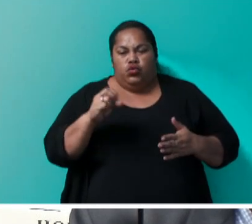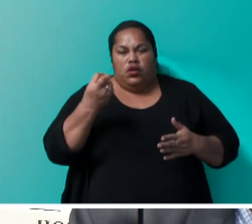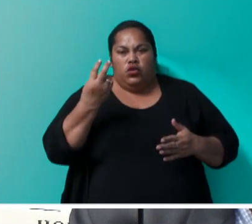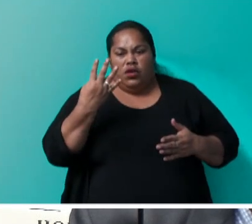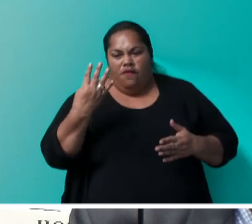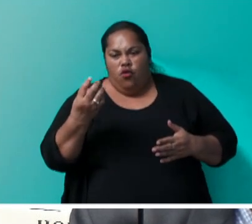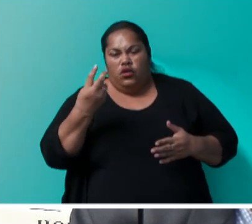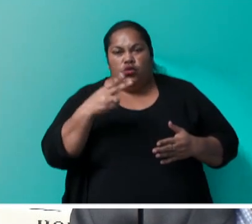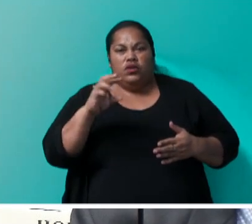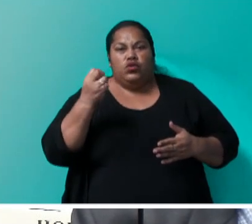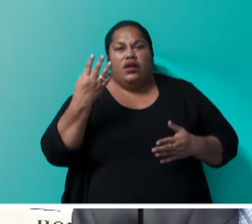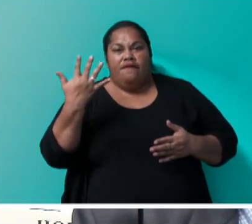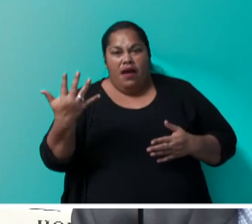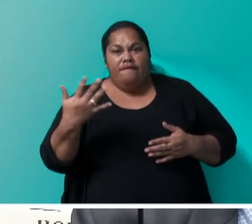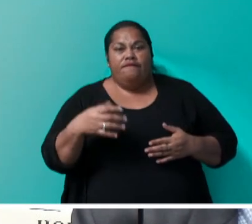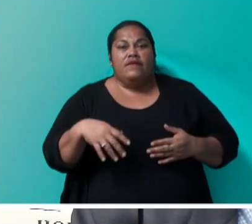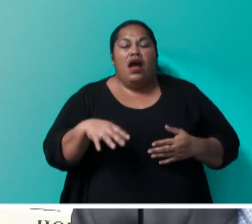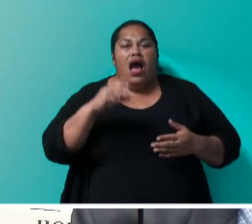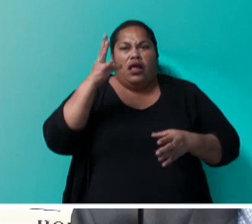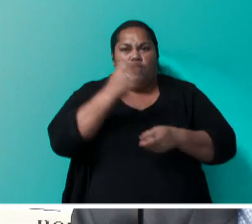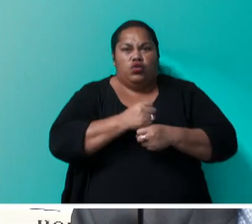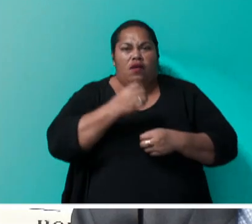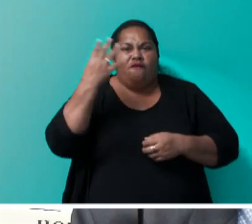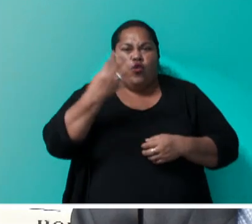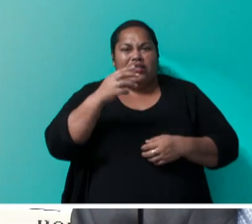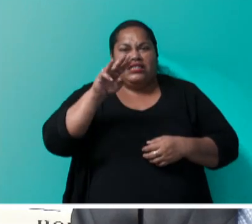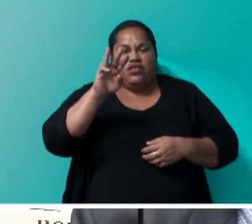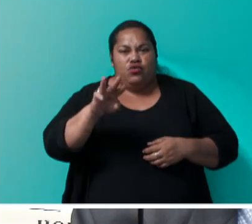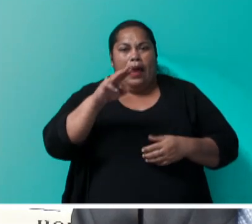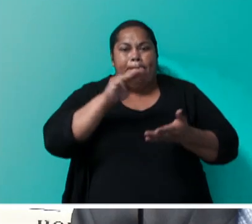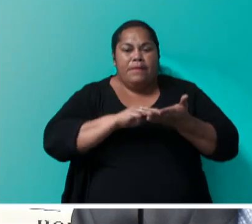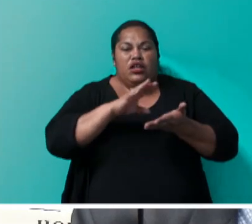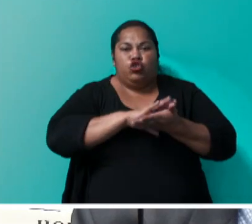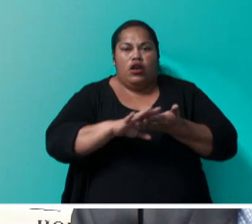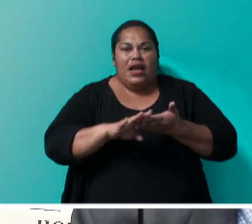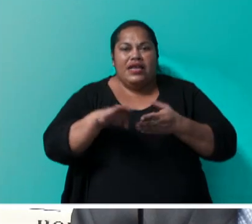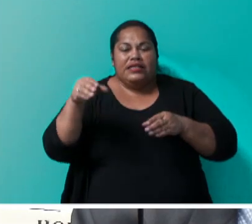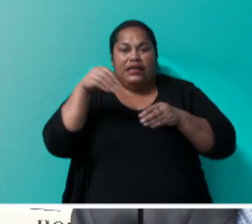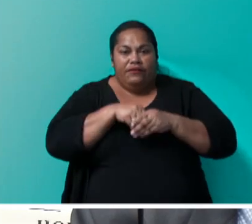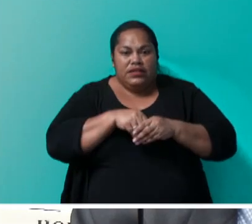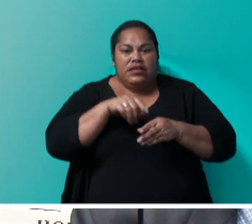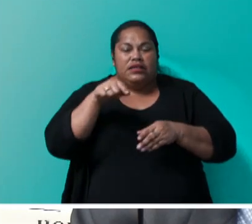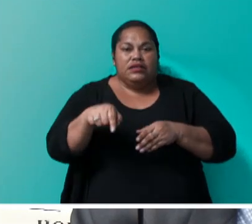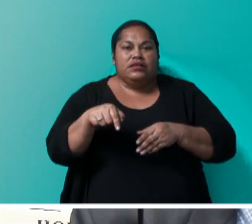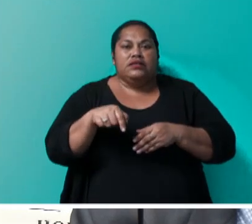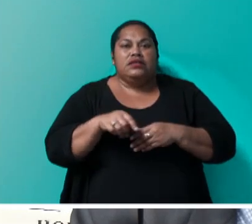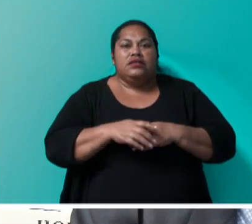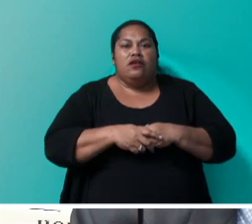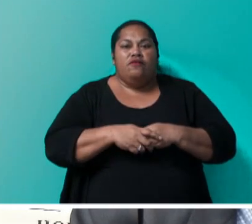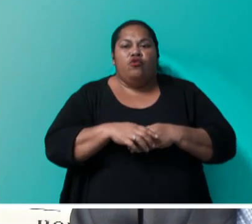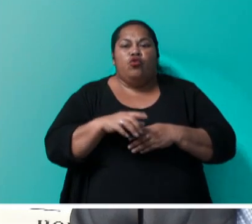2012-2024-25 season, a total of $43 million has been invested in upgrading and maintaining of cane access